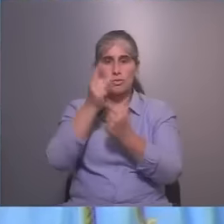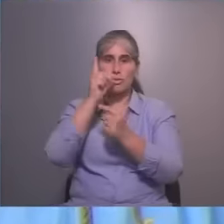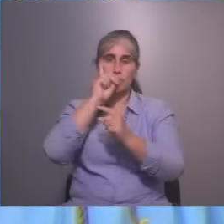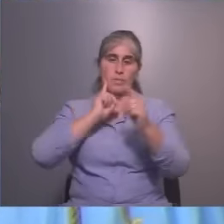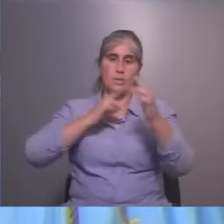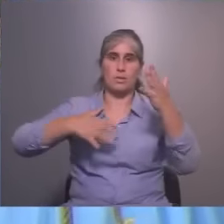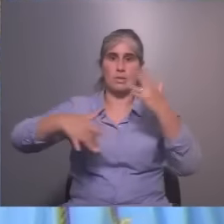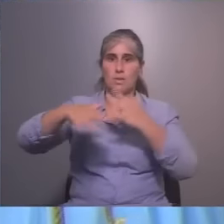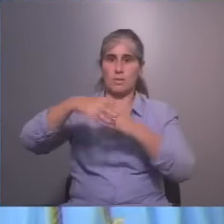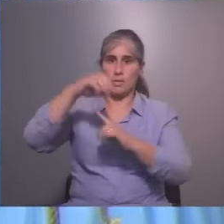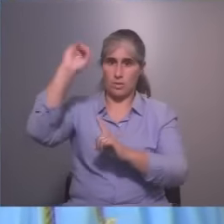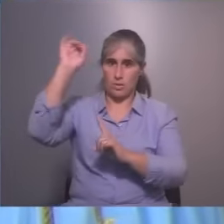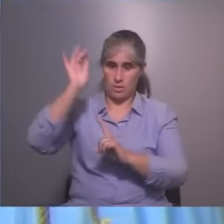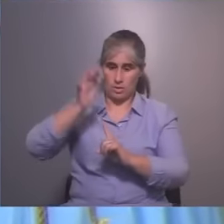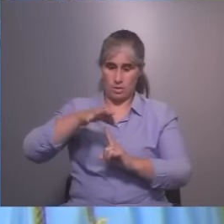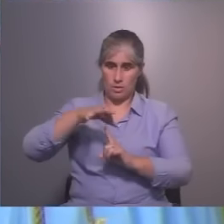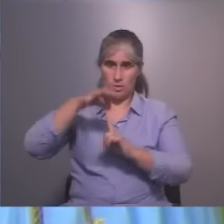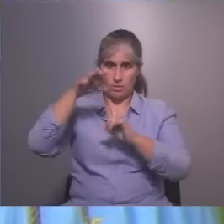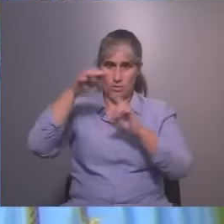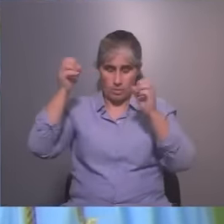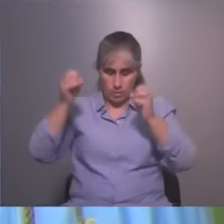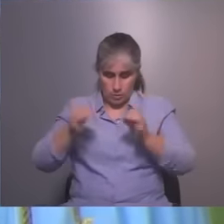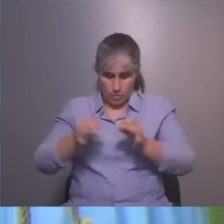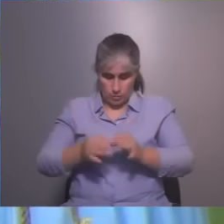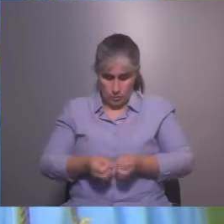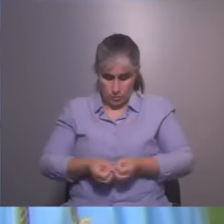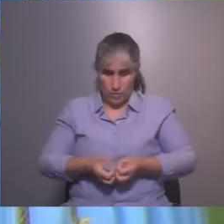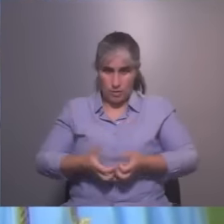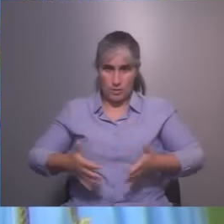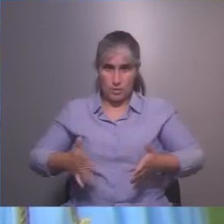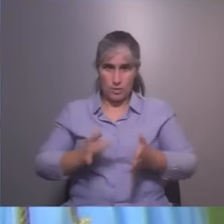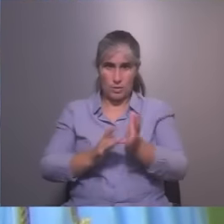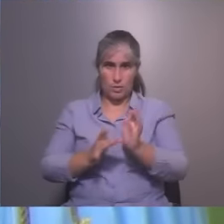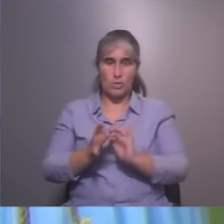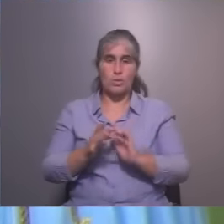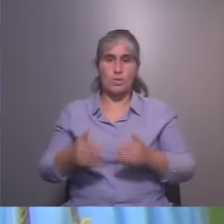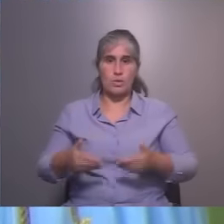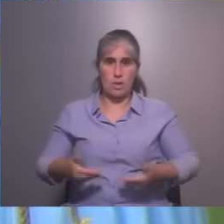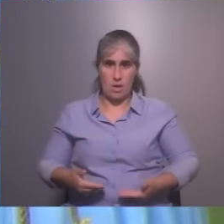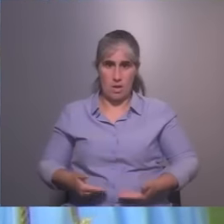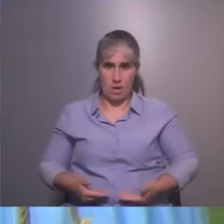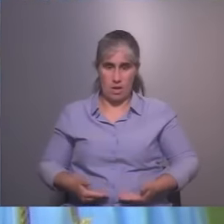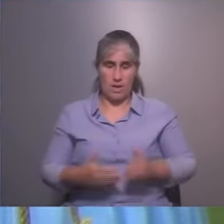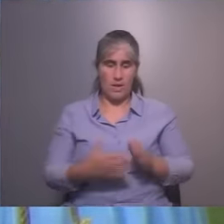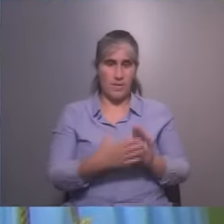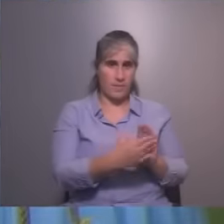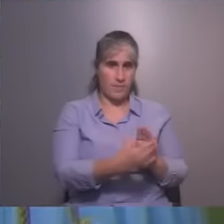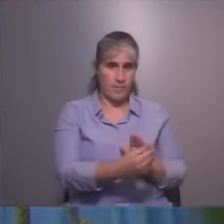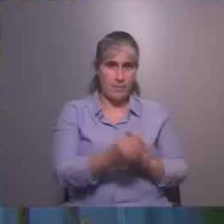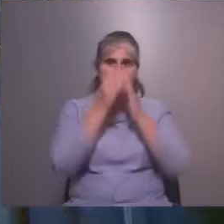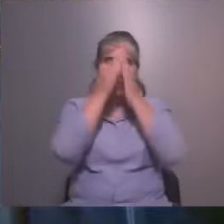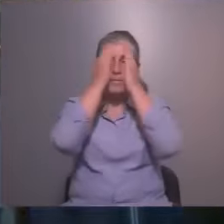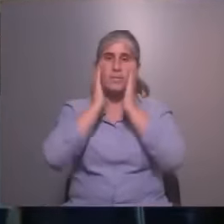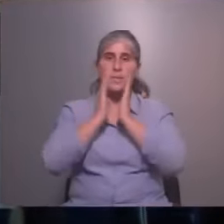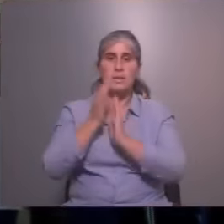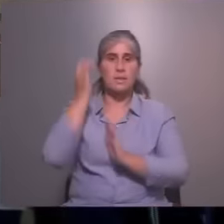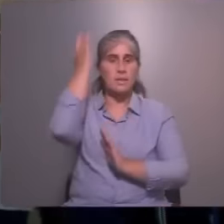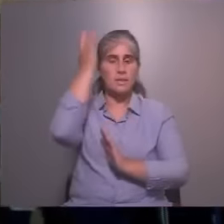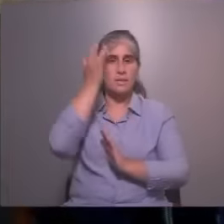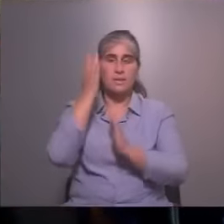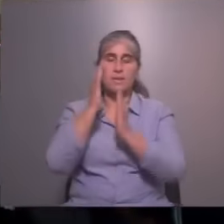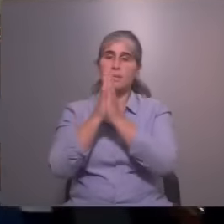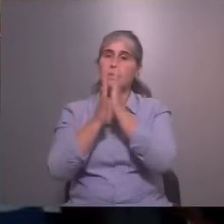Hail Mary, full of grace, the Lord is with thee. Blessed art thou among women,